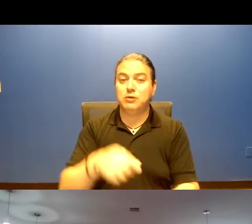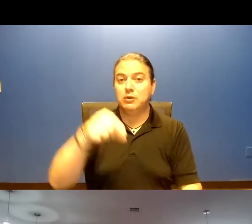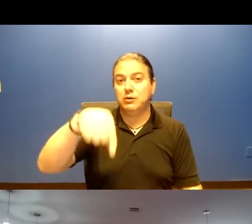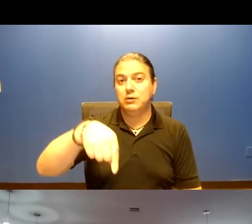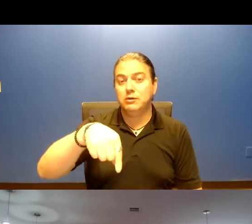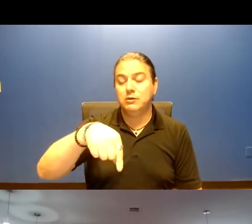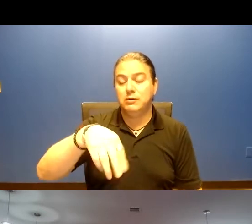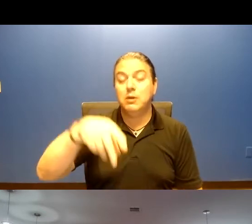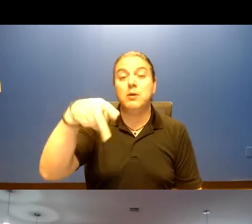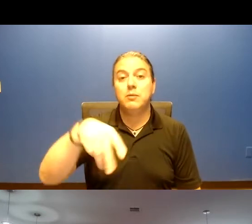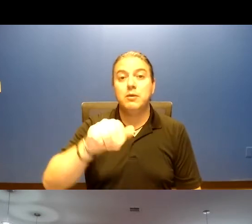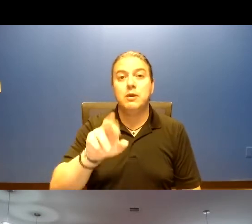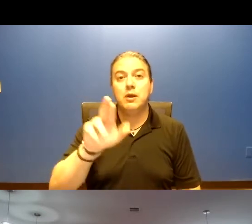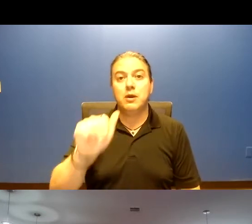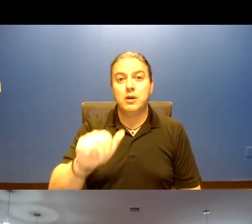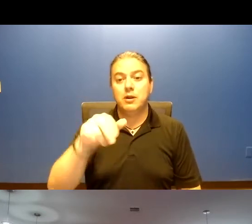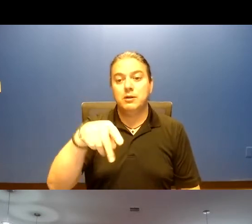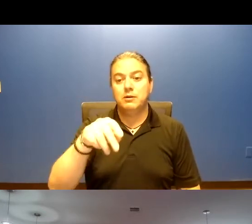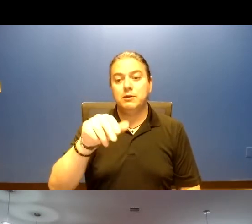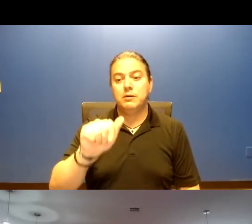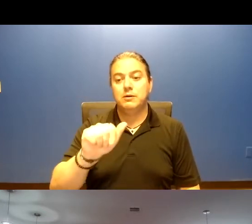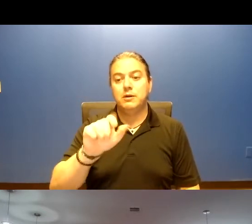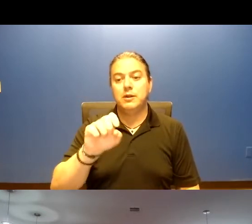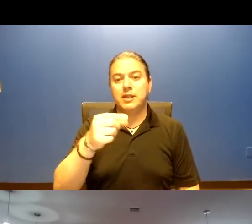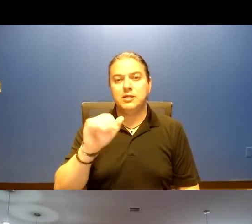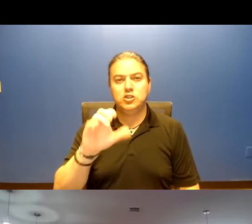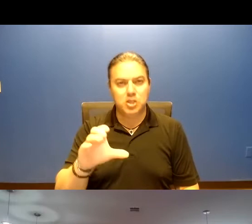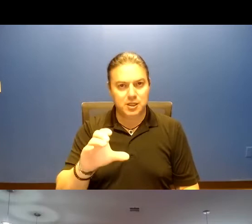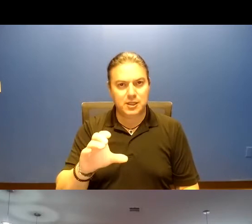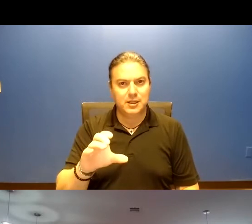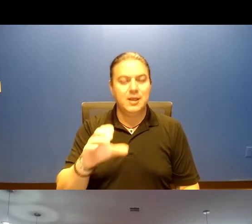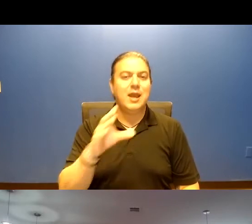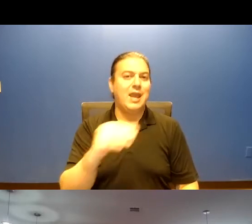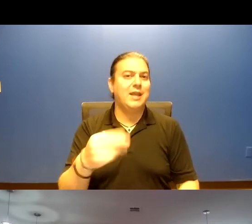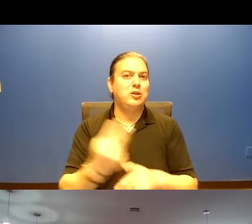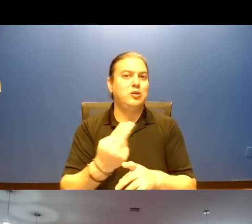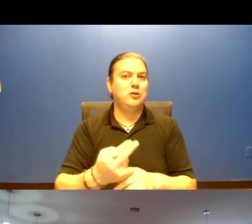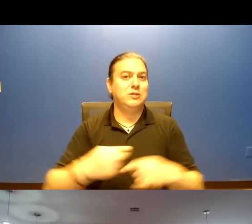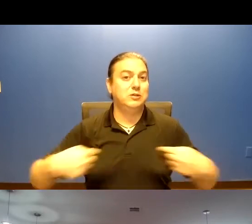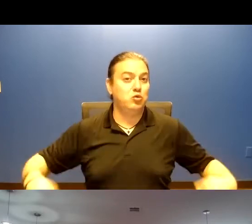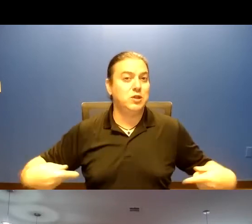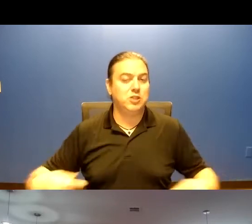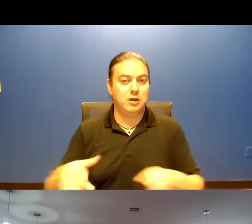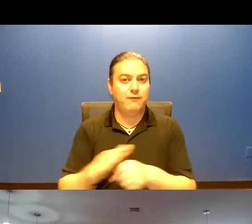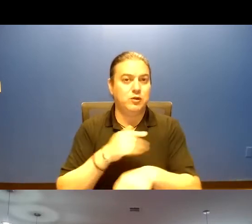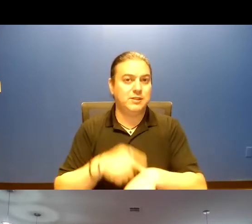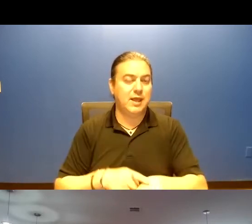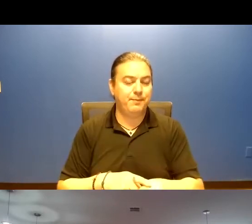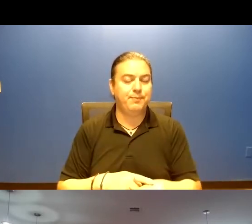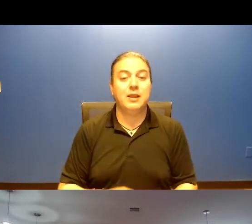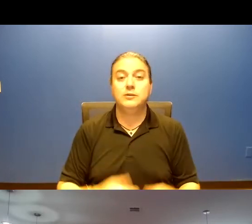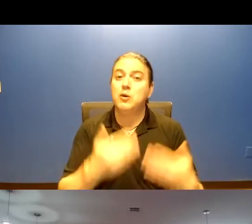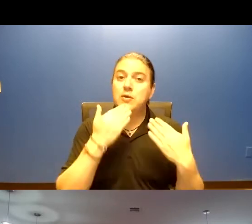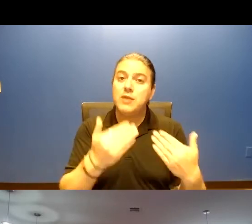full-time. She currently lives in a single-family home with her husband and son. So I want to say thank you to all four of our panelists,